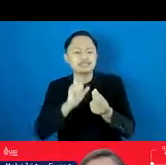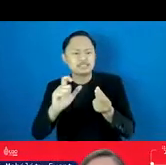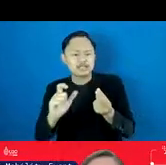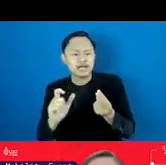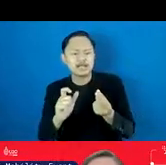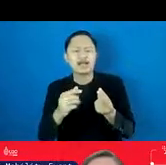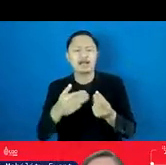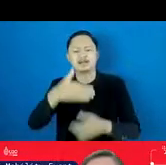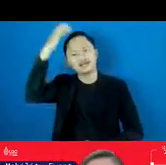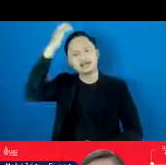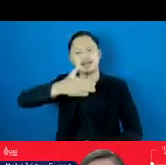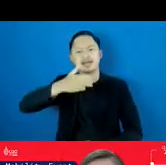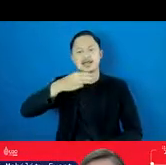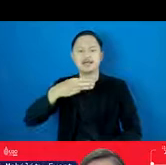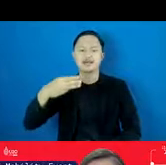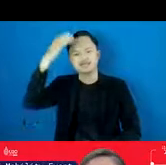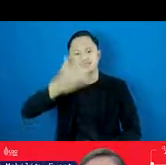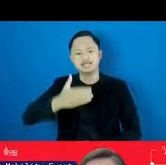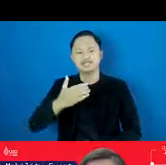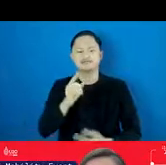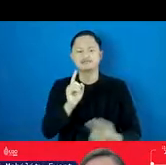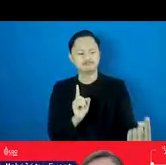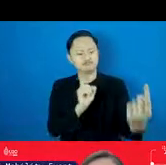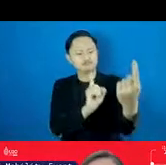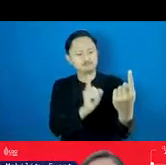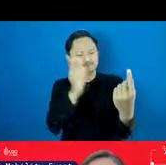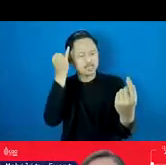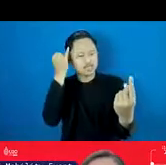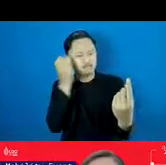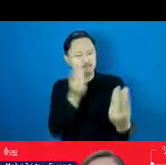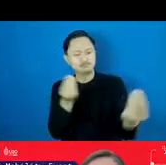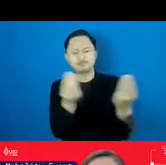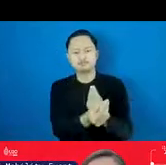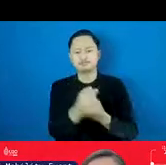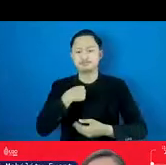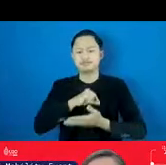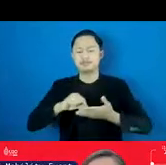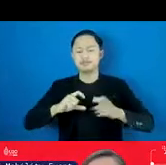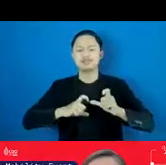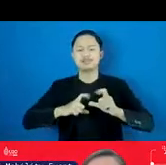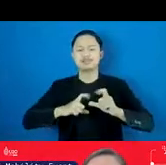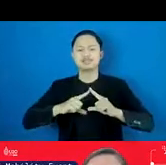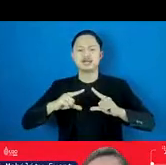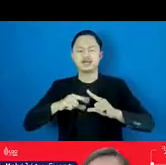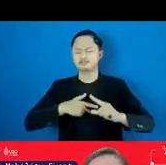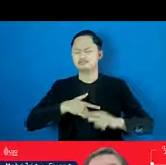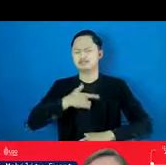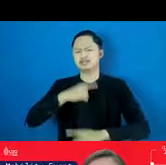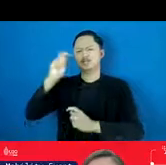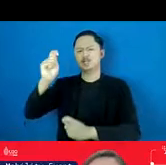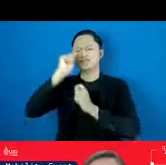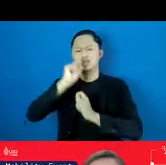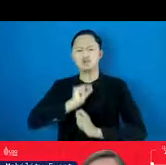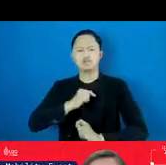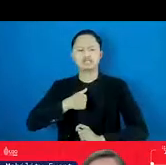and Peer-to-Peer Knowledge Exchange. My name is Sarah Wayne, and it is an honor for me to be able to be your host and